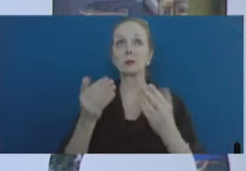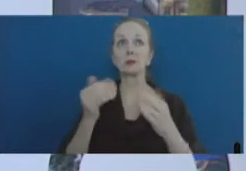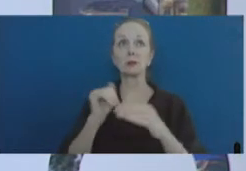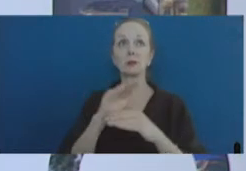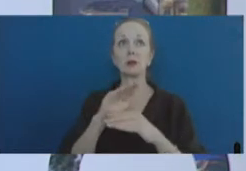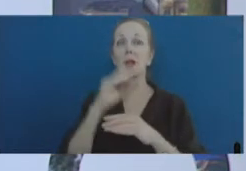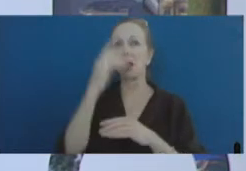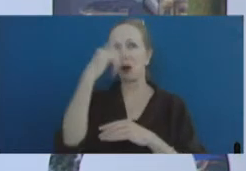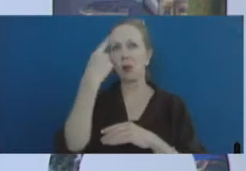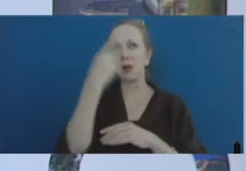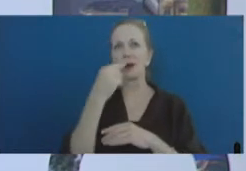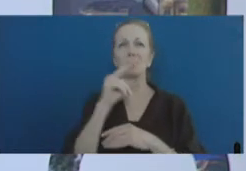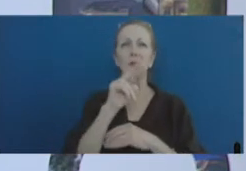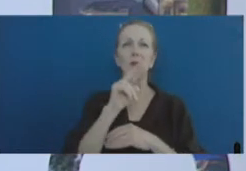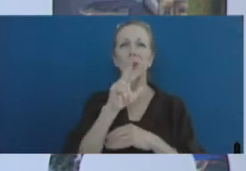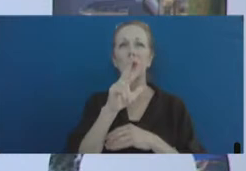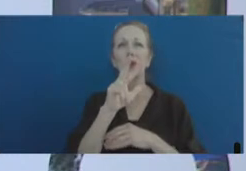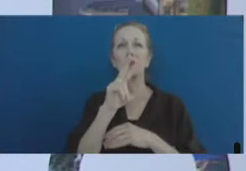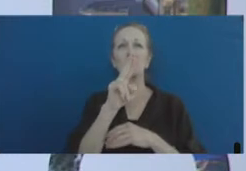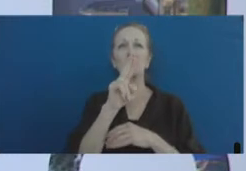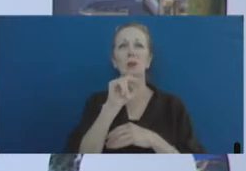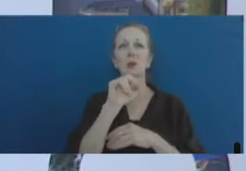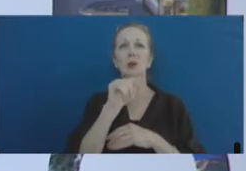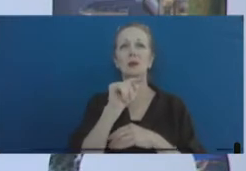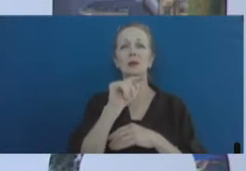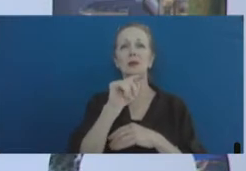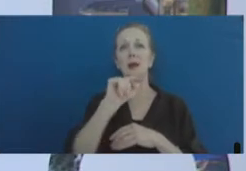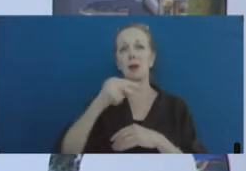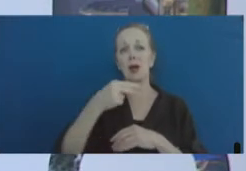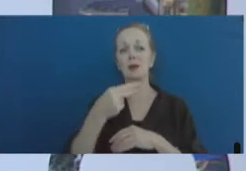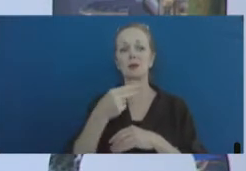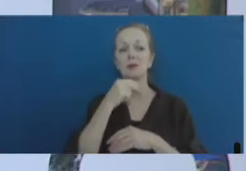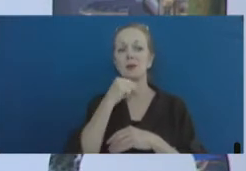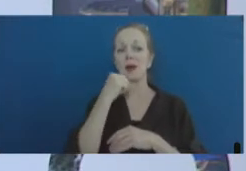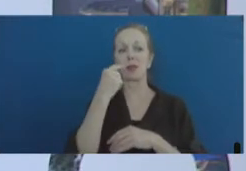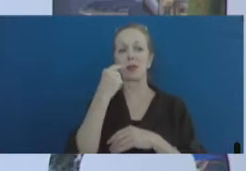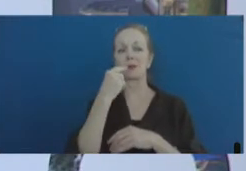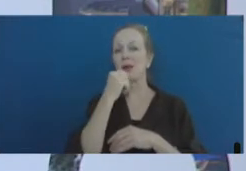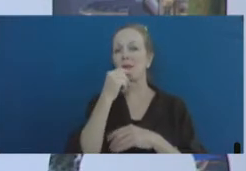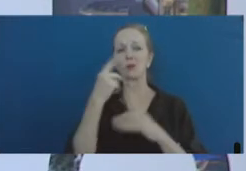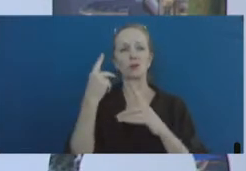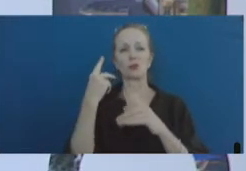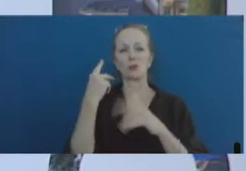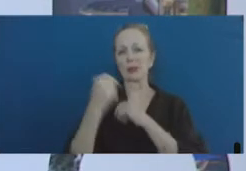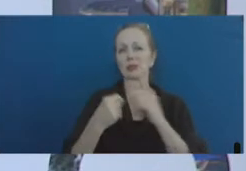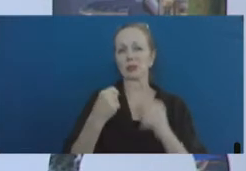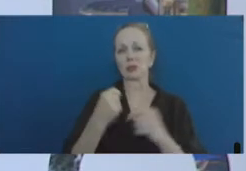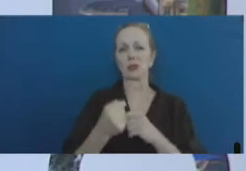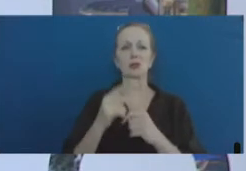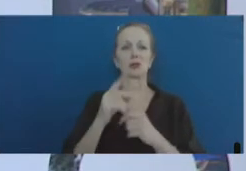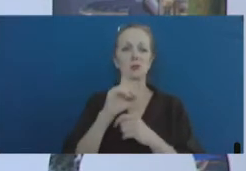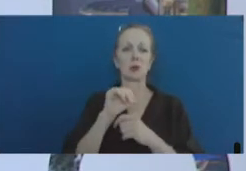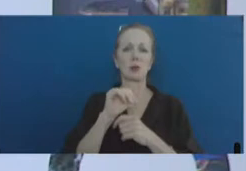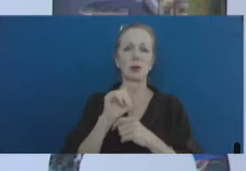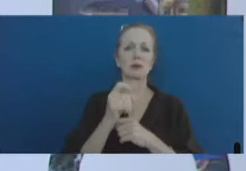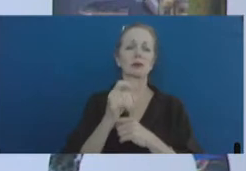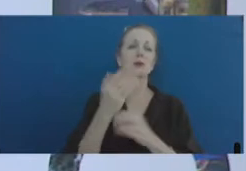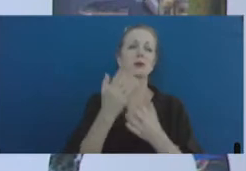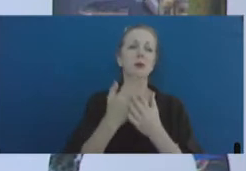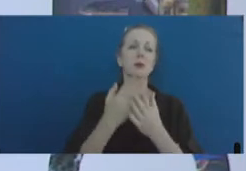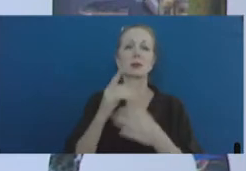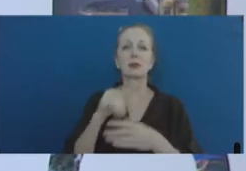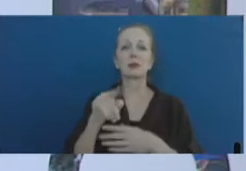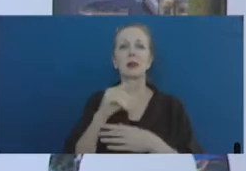like 2 and 3 unit townhomes. So they're not in the traditional form of a duplex that you might see in some of our older,